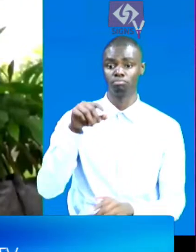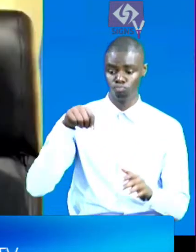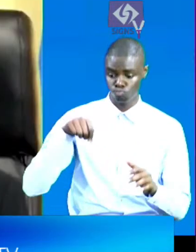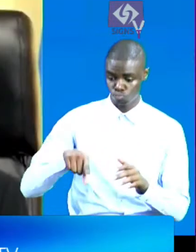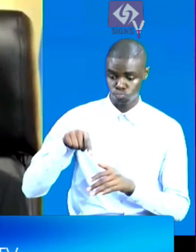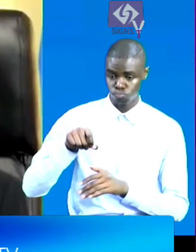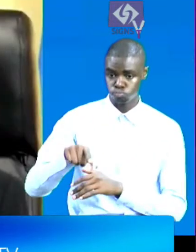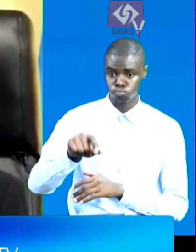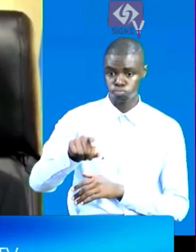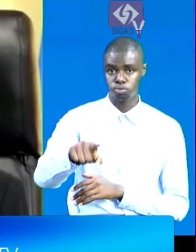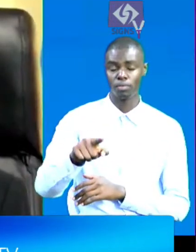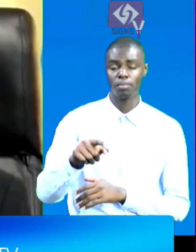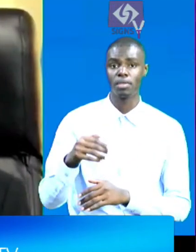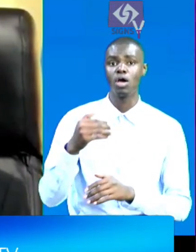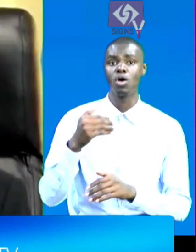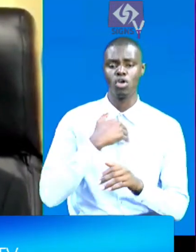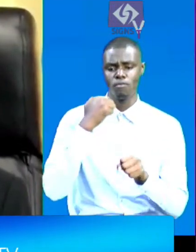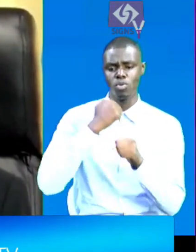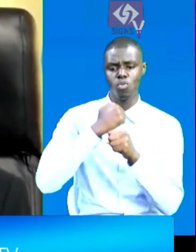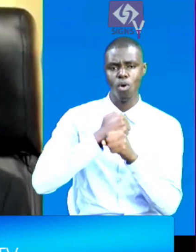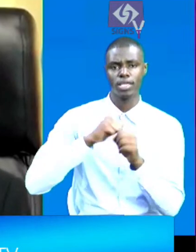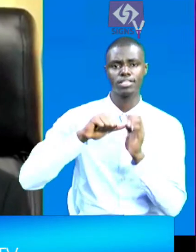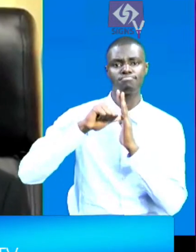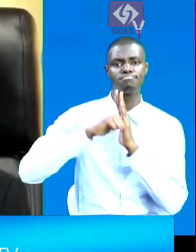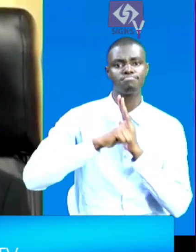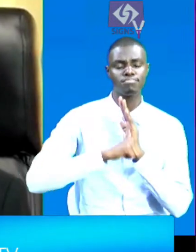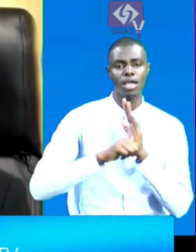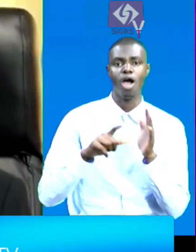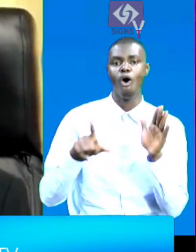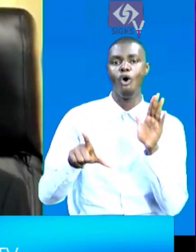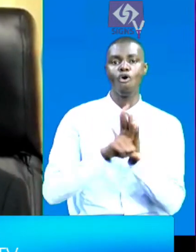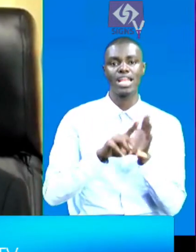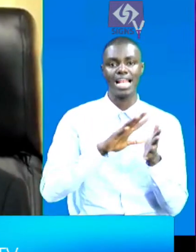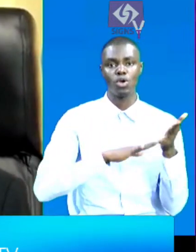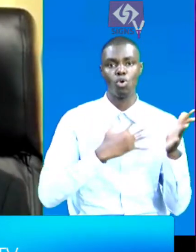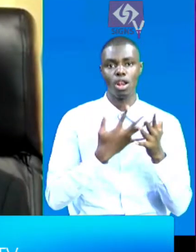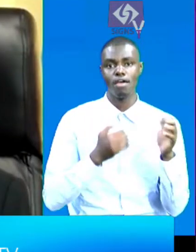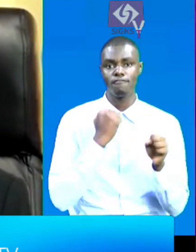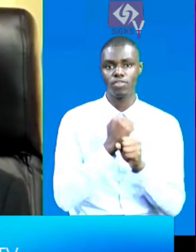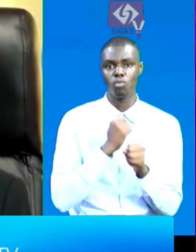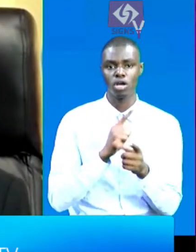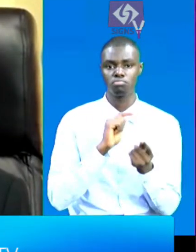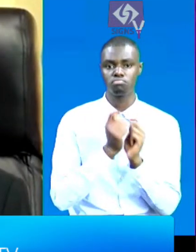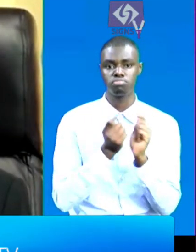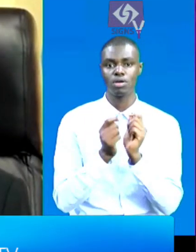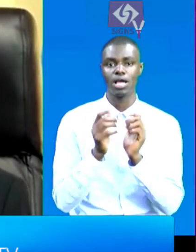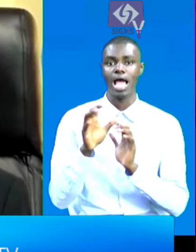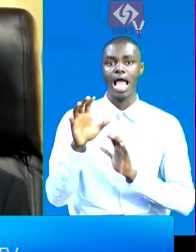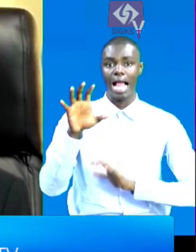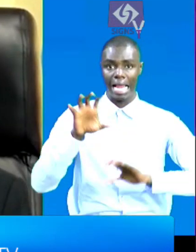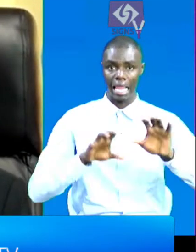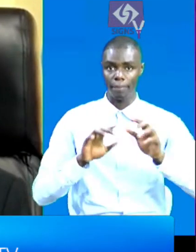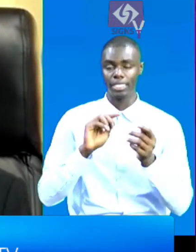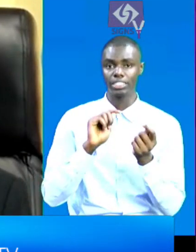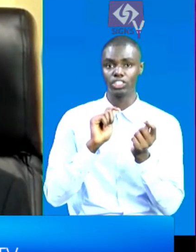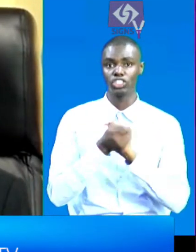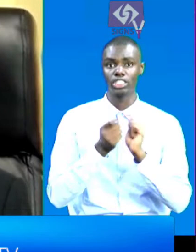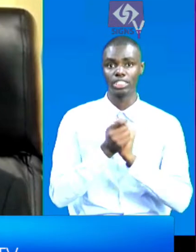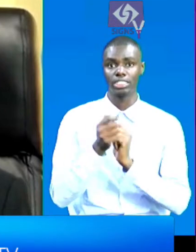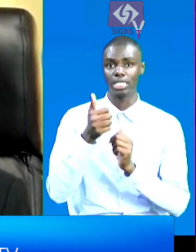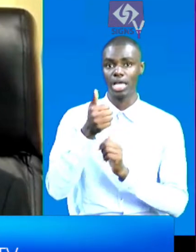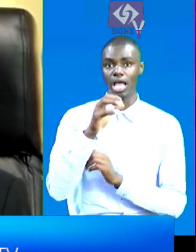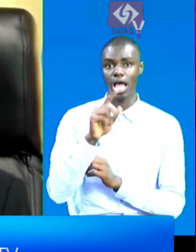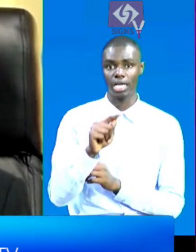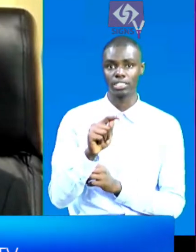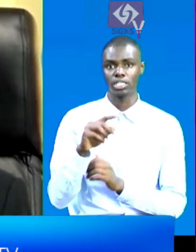seedlings. We have been working on a legal framework to amend our Climate Change Act to put